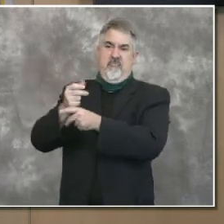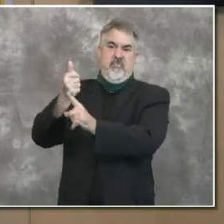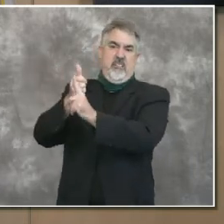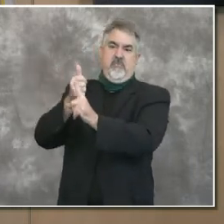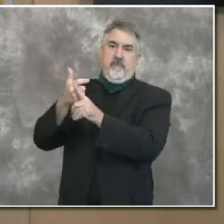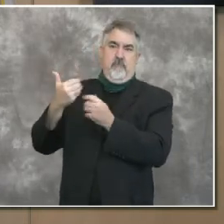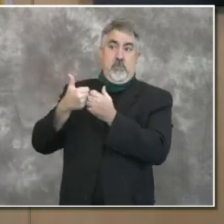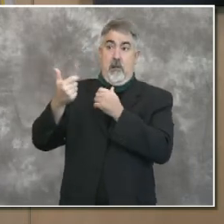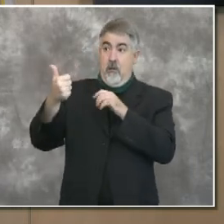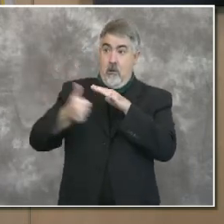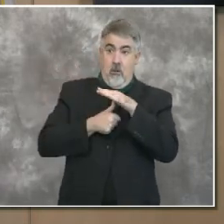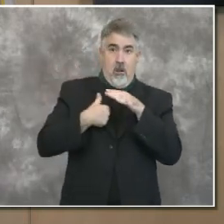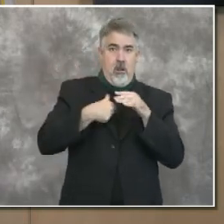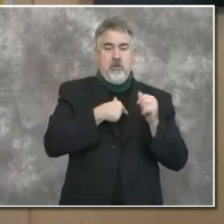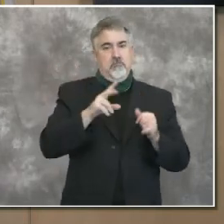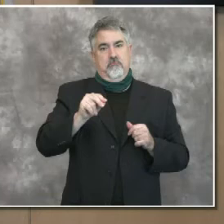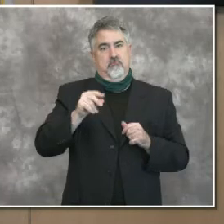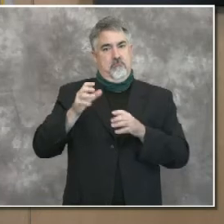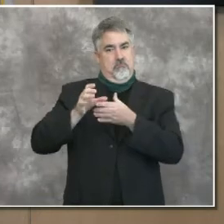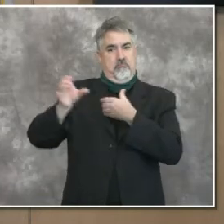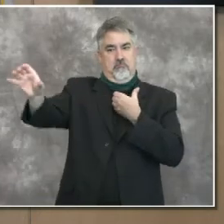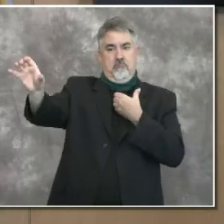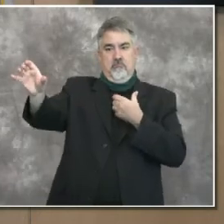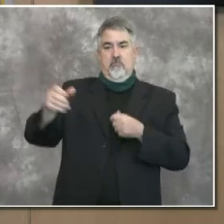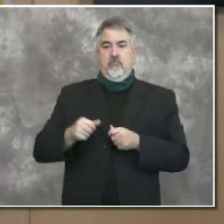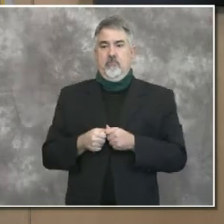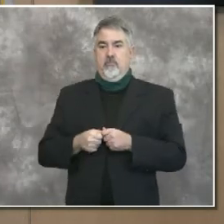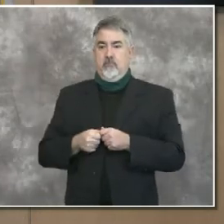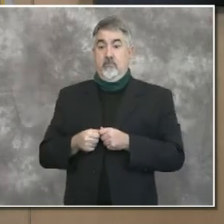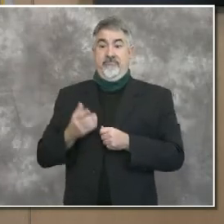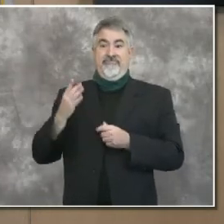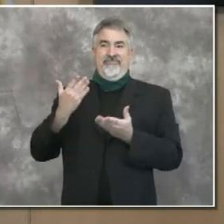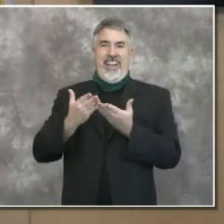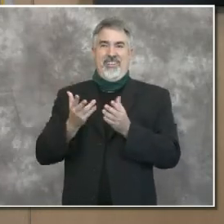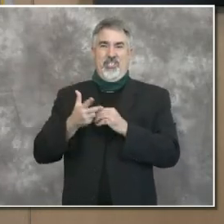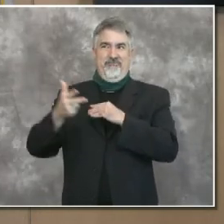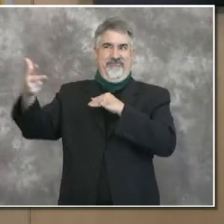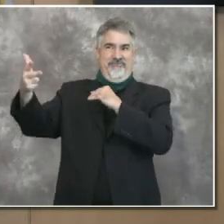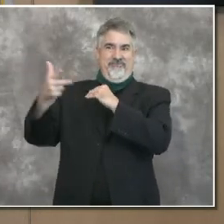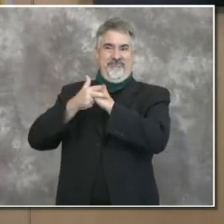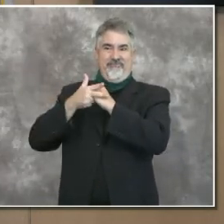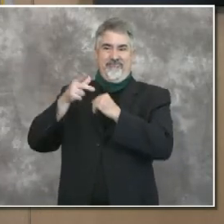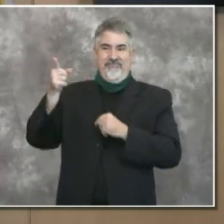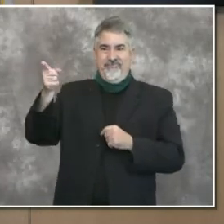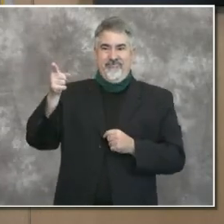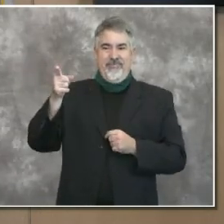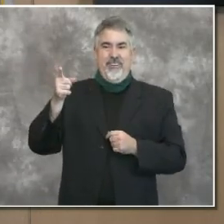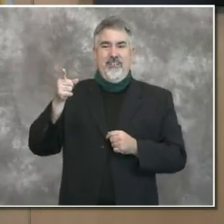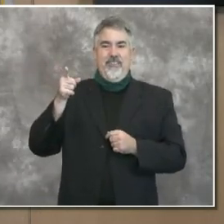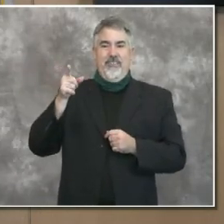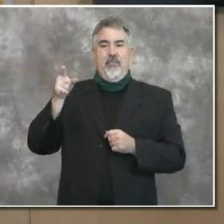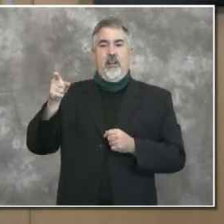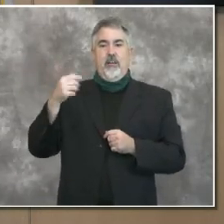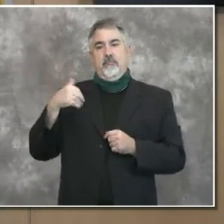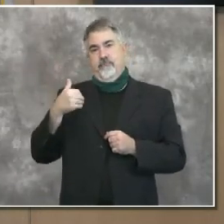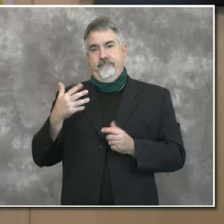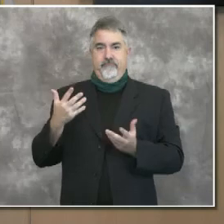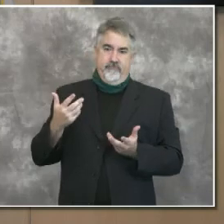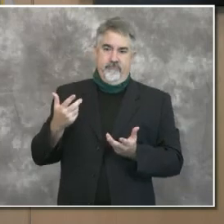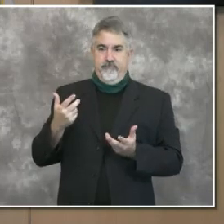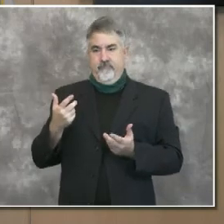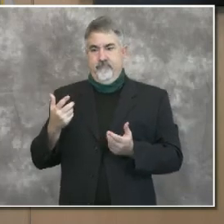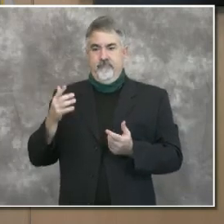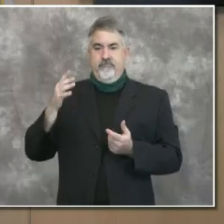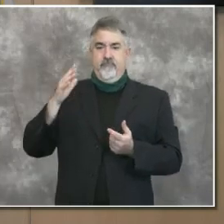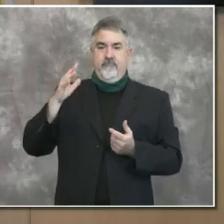this particular ship that's coming in is actually home ported in another location. And the